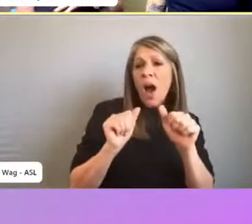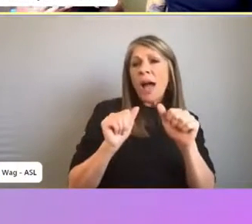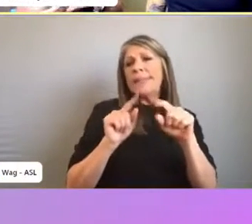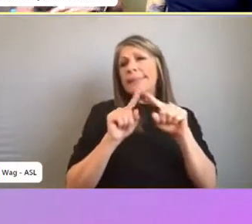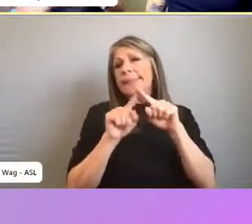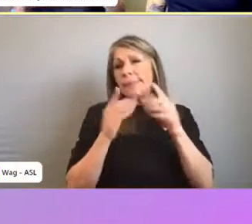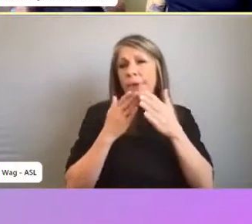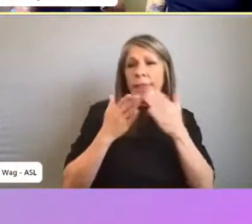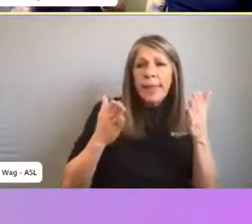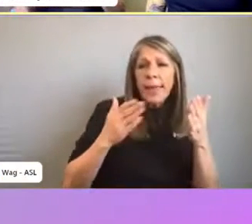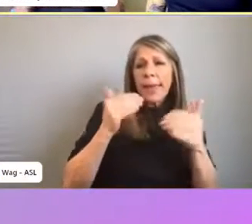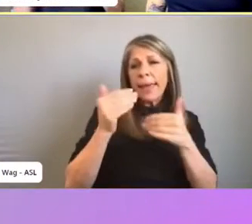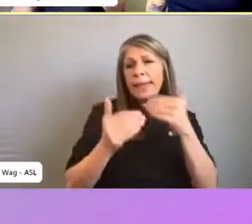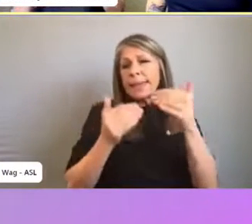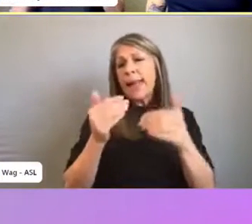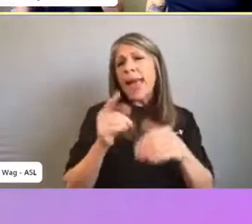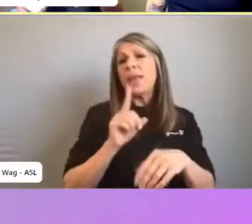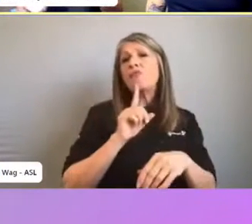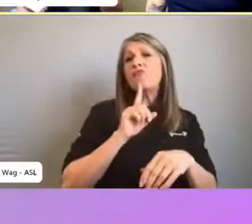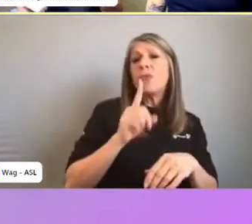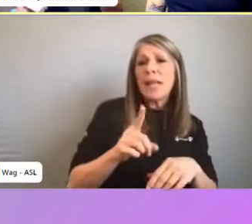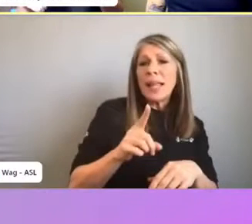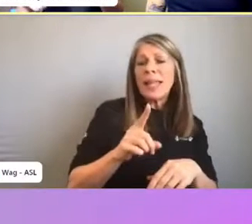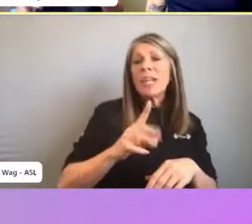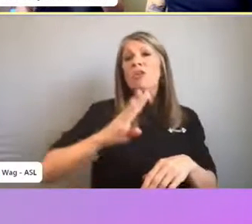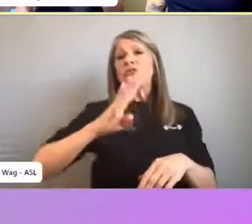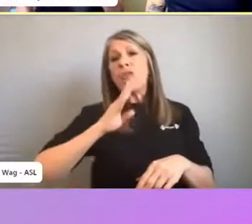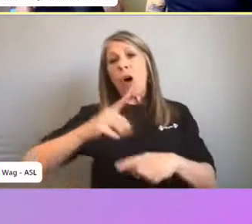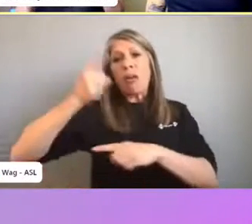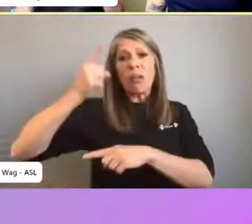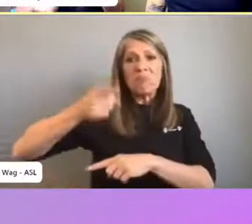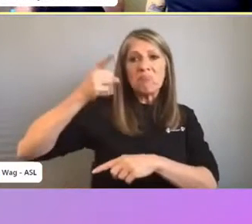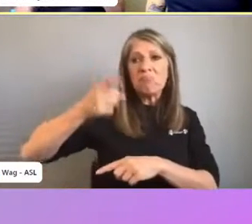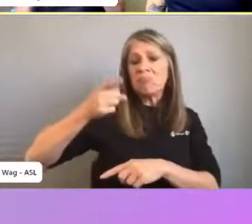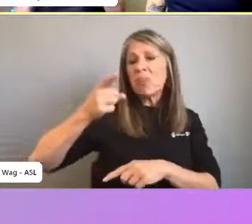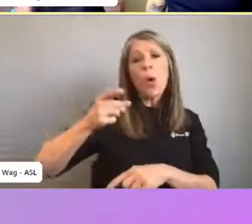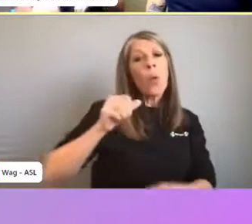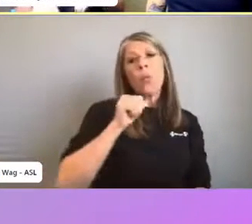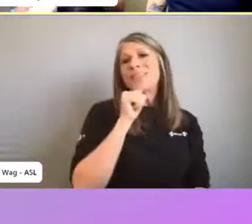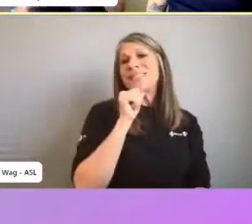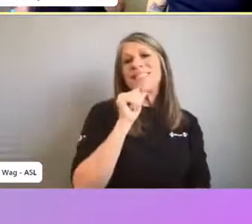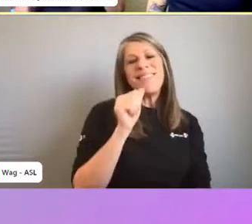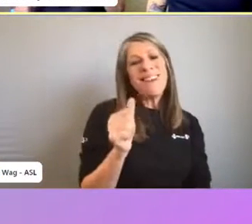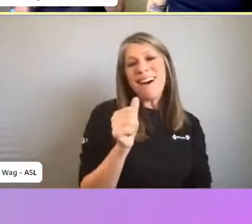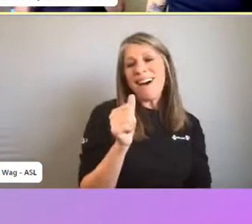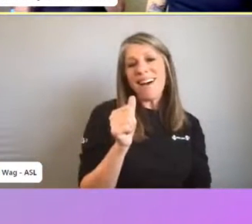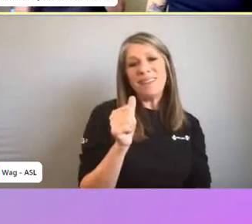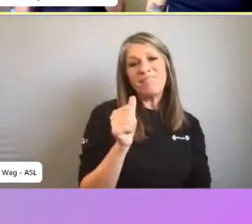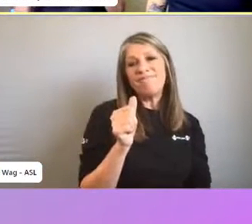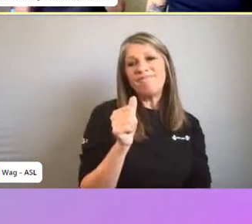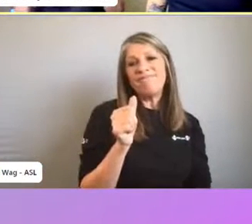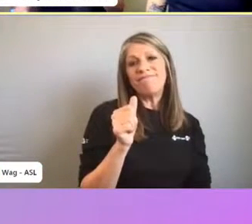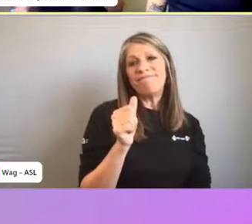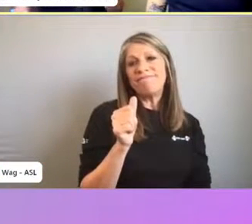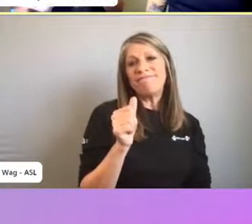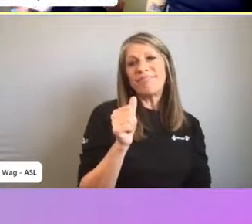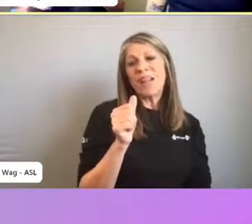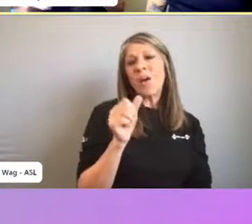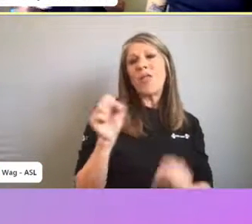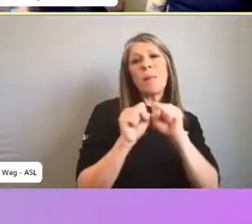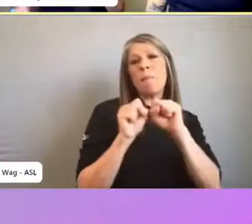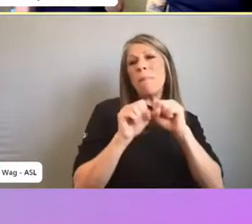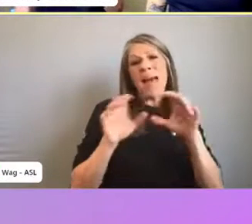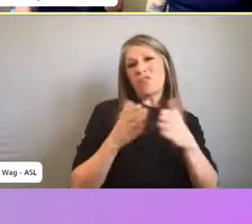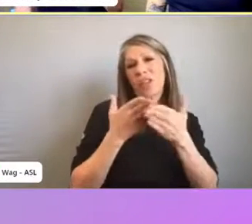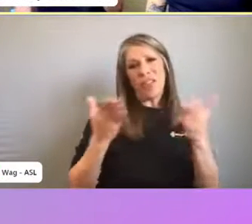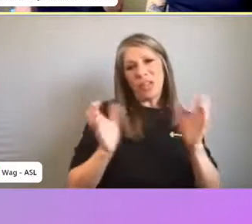and the talking head and talking at was not the magic